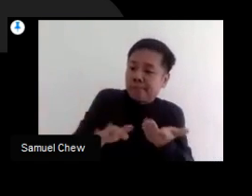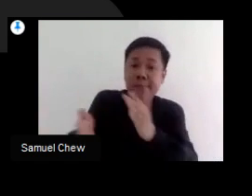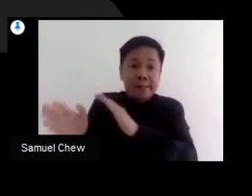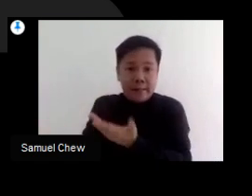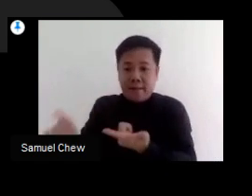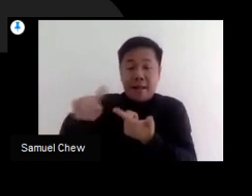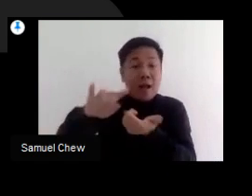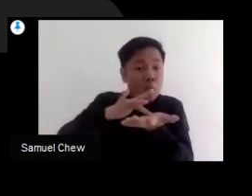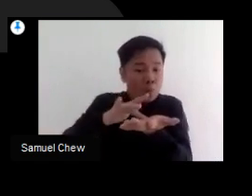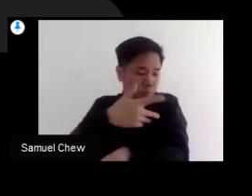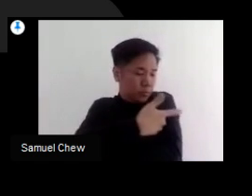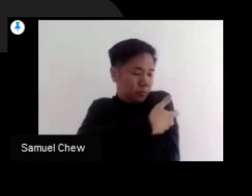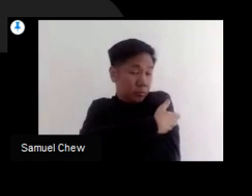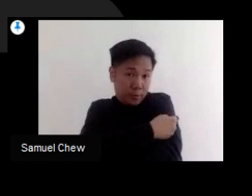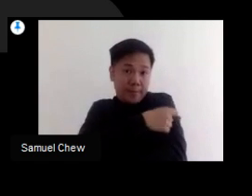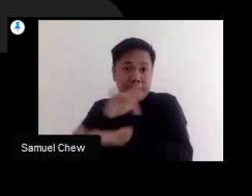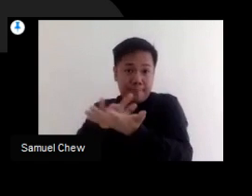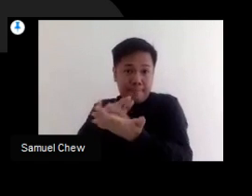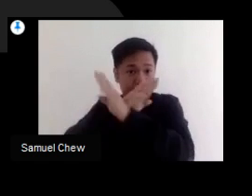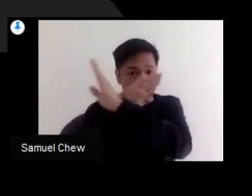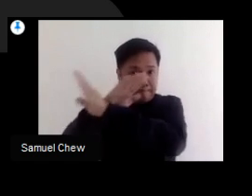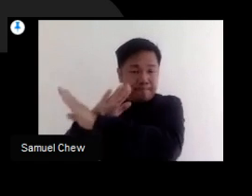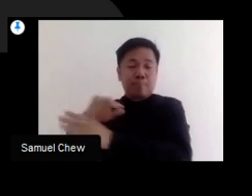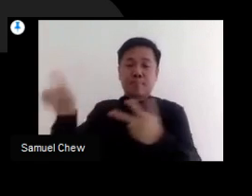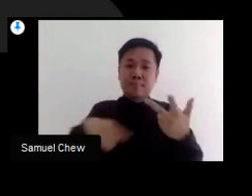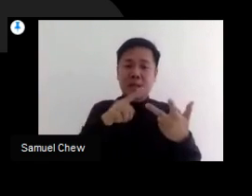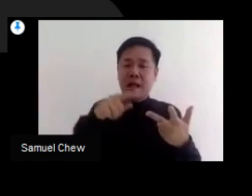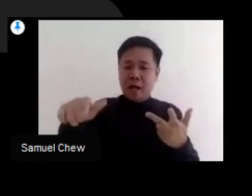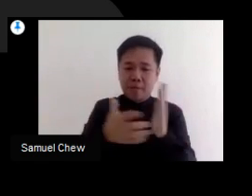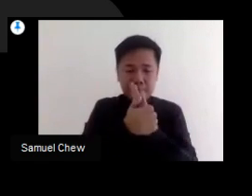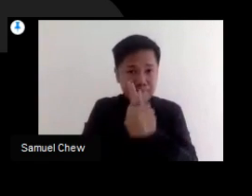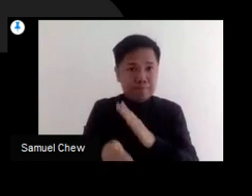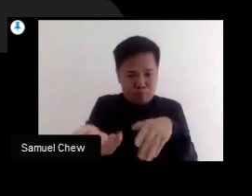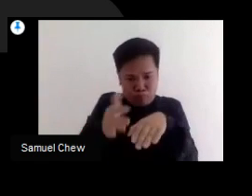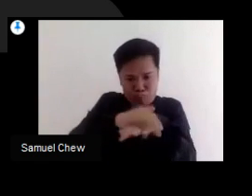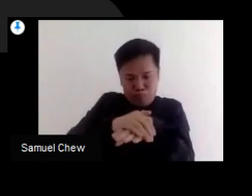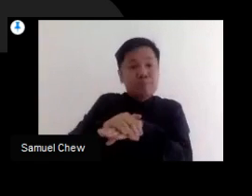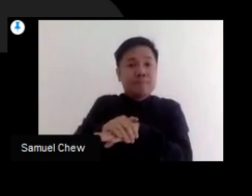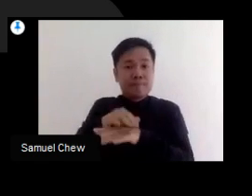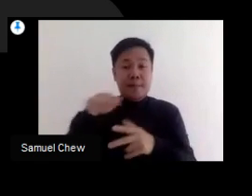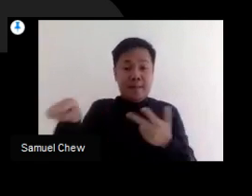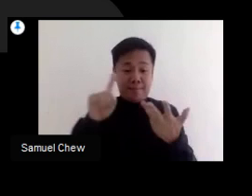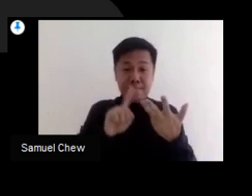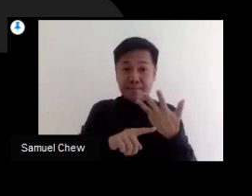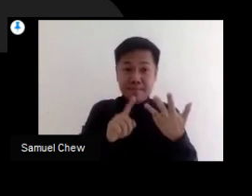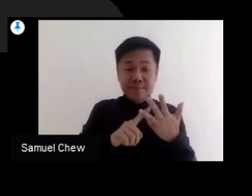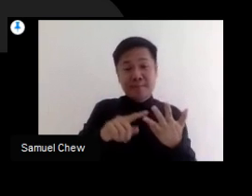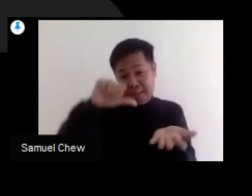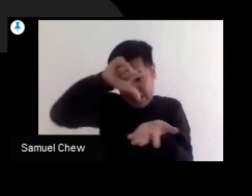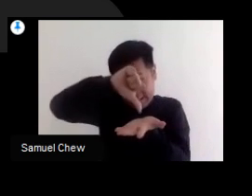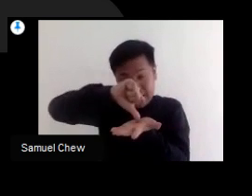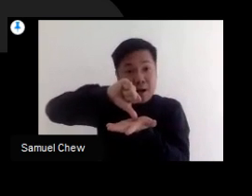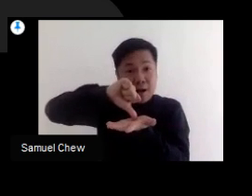births attended by skilled health personnel. The Islamic Republic of Iran persisting on the way